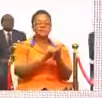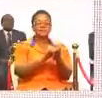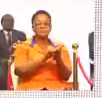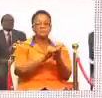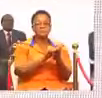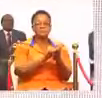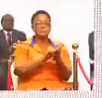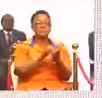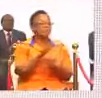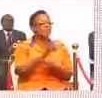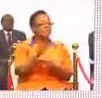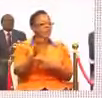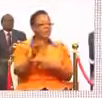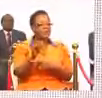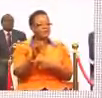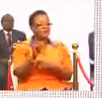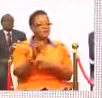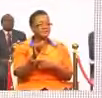So that